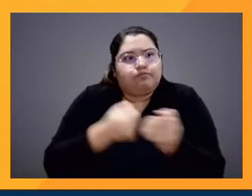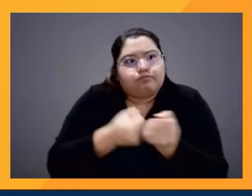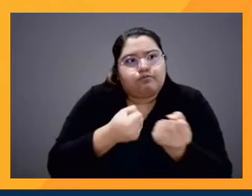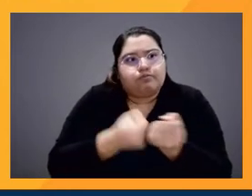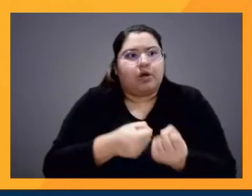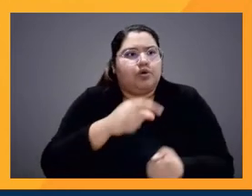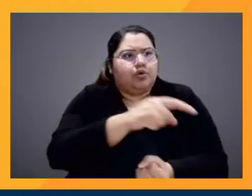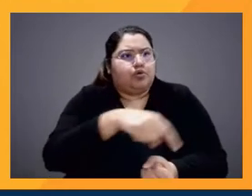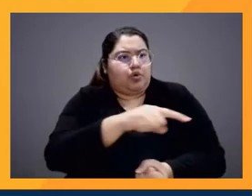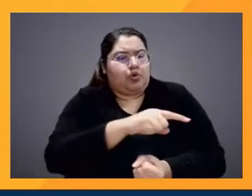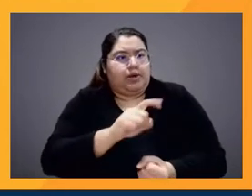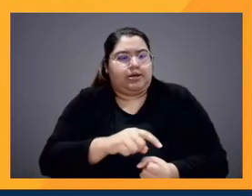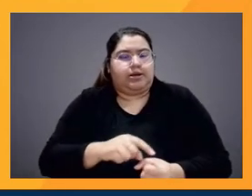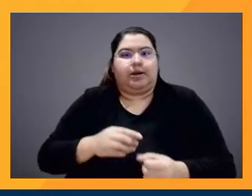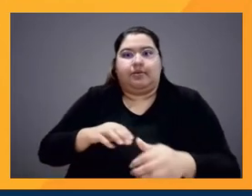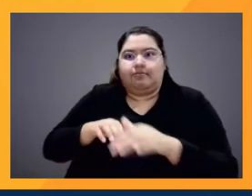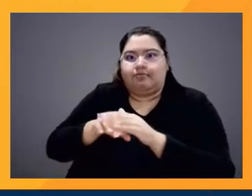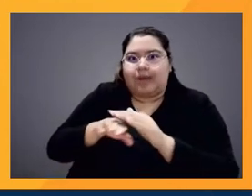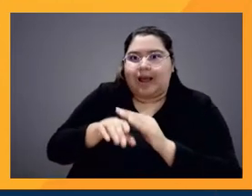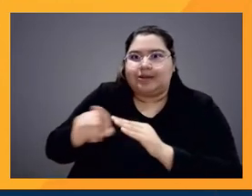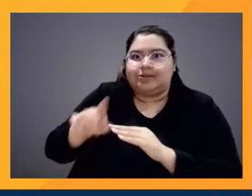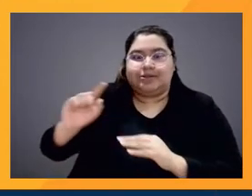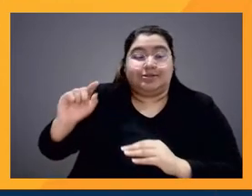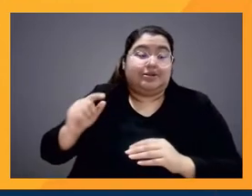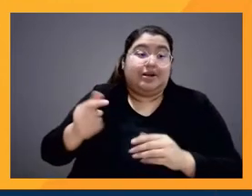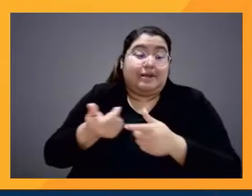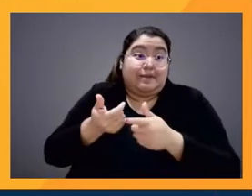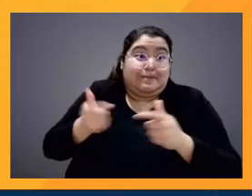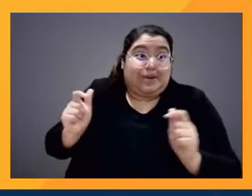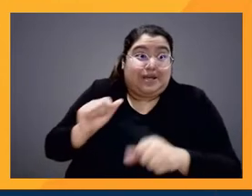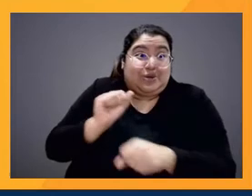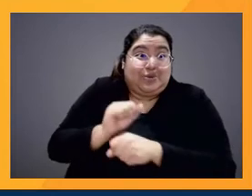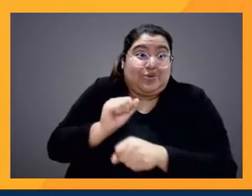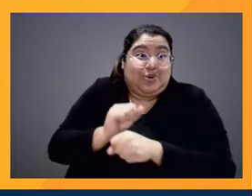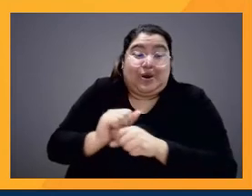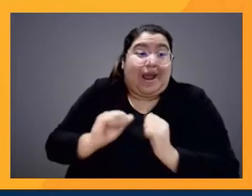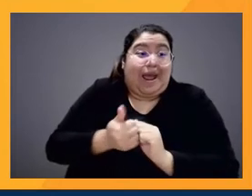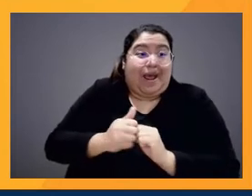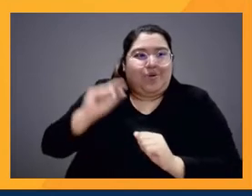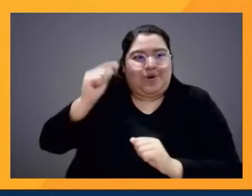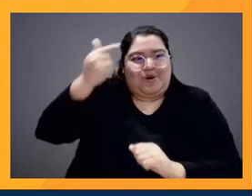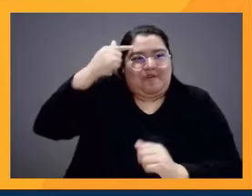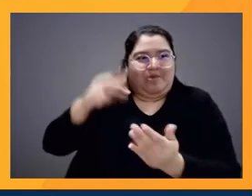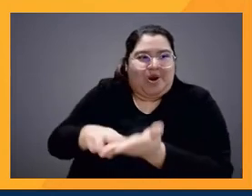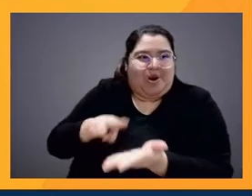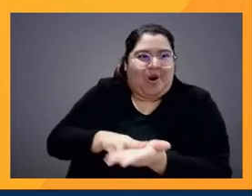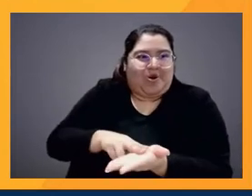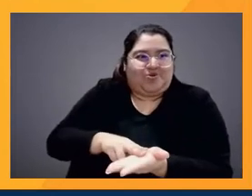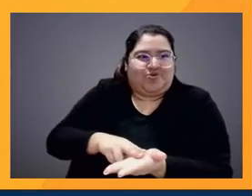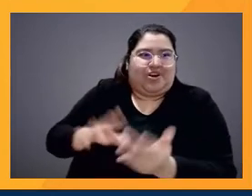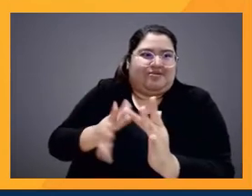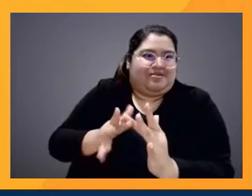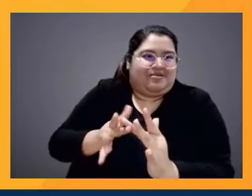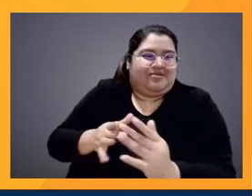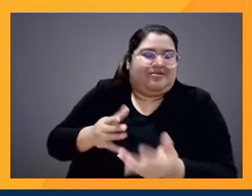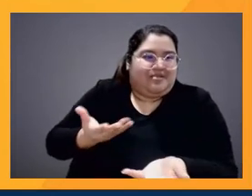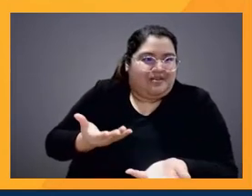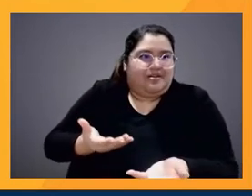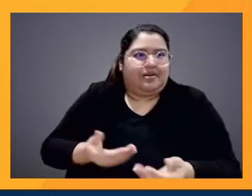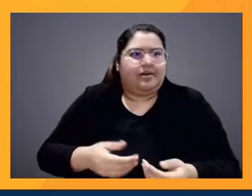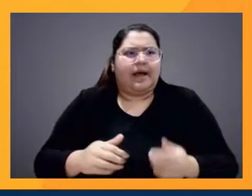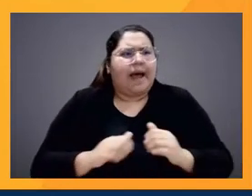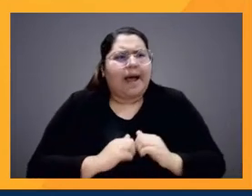so how businesses can navigate the federal government or get into global markets, access to networks. And we know how important it